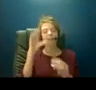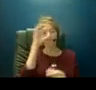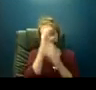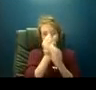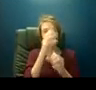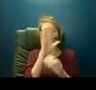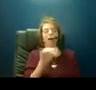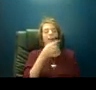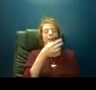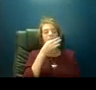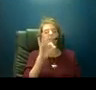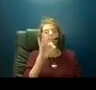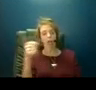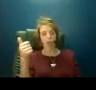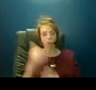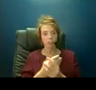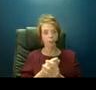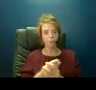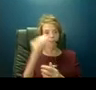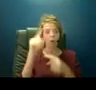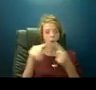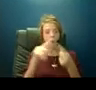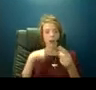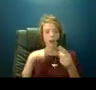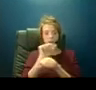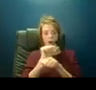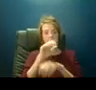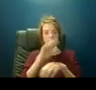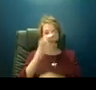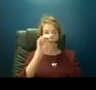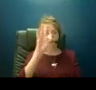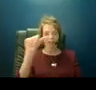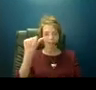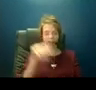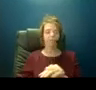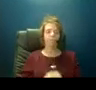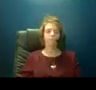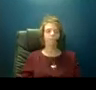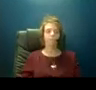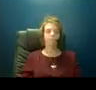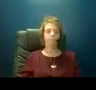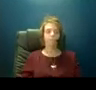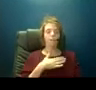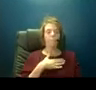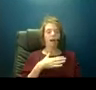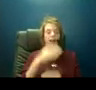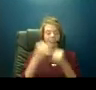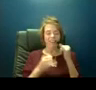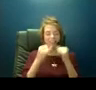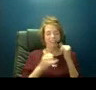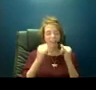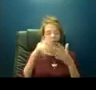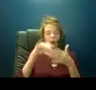of others. And when I was working on my MFA, my terminal project wound up being